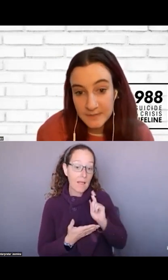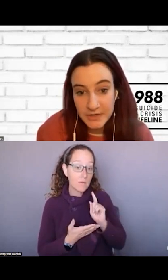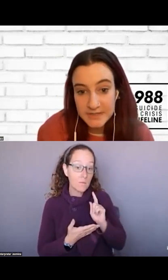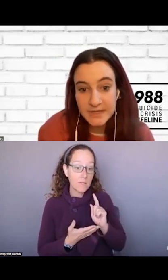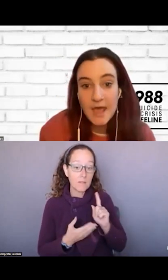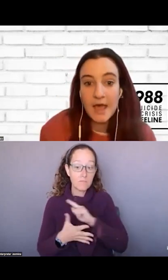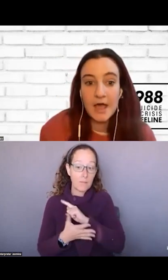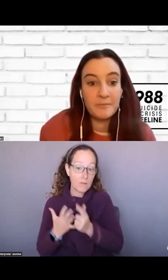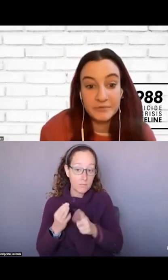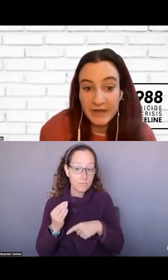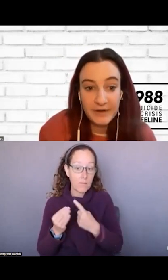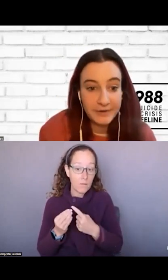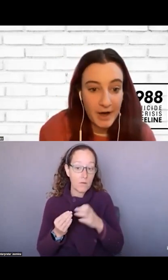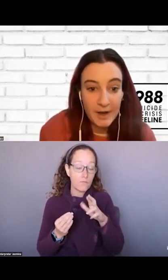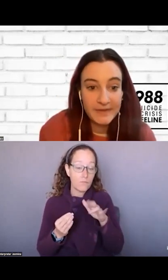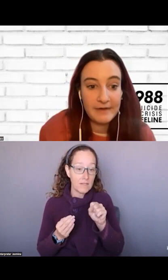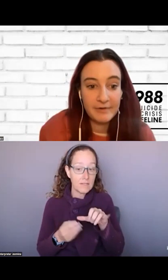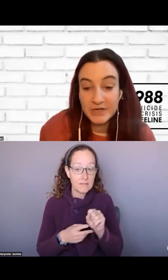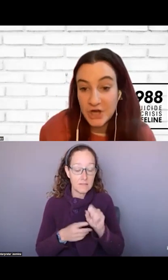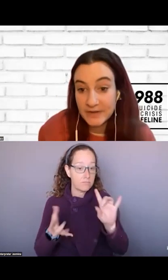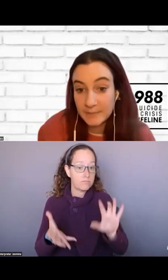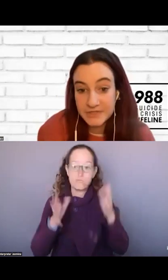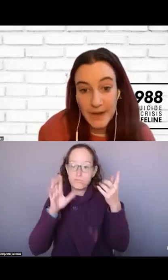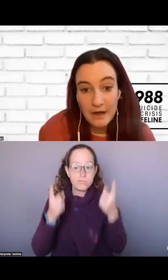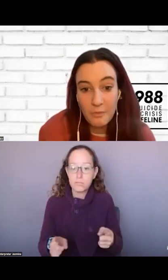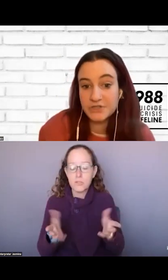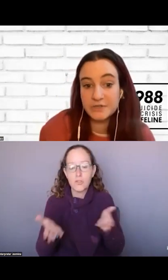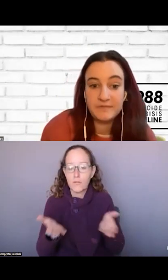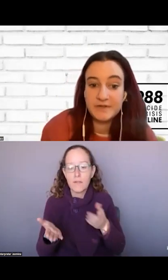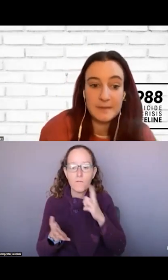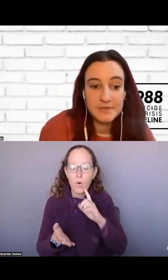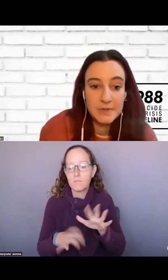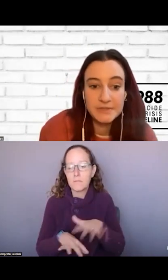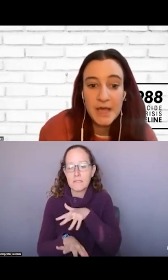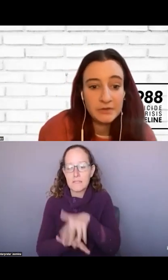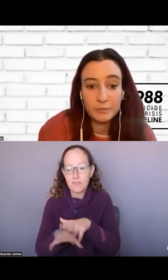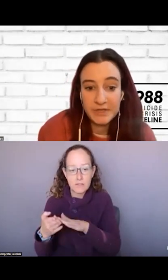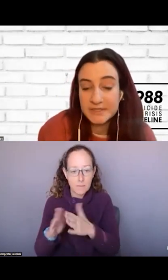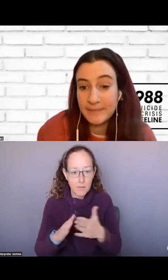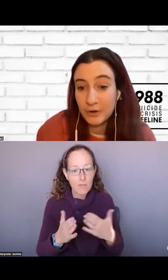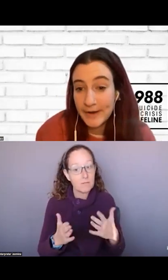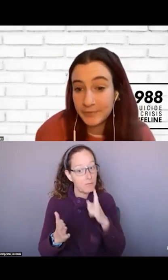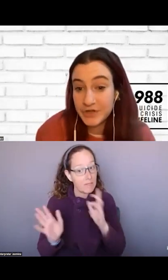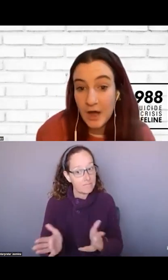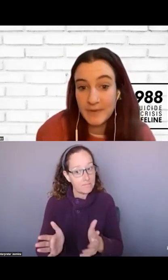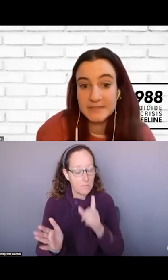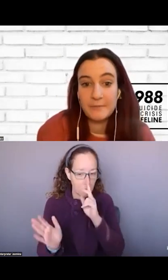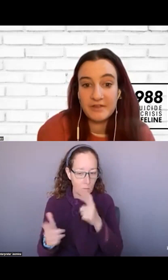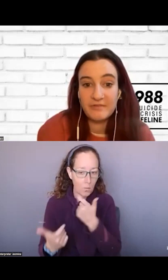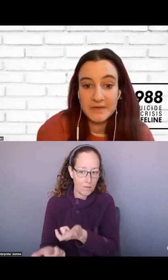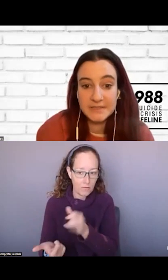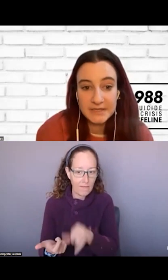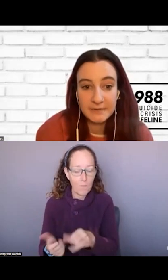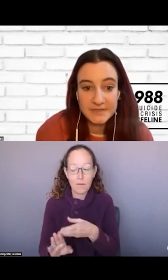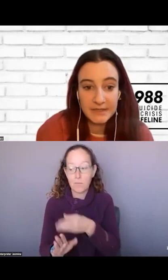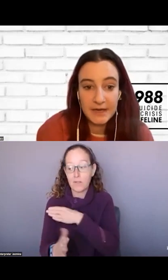Indigenous communities. Definitely recommend that everybody check that episode out, watch some previous episodes. There are really some incredible topics that we have